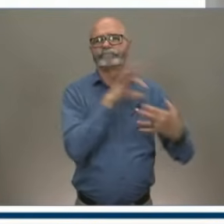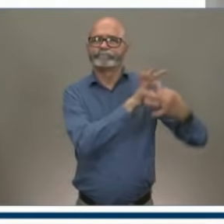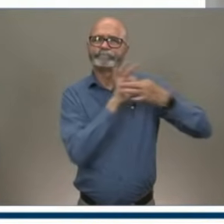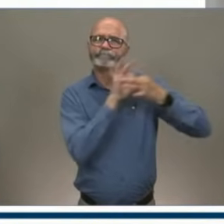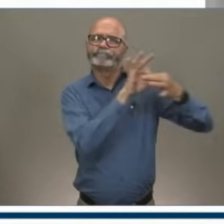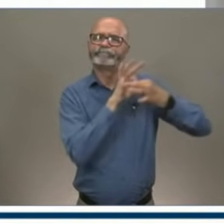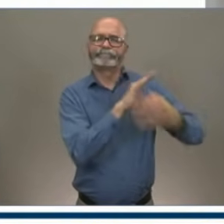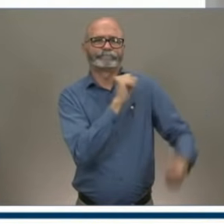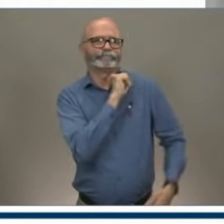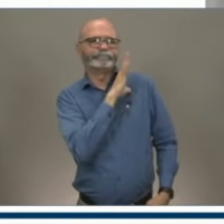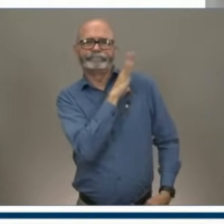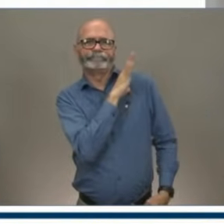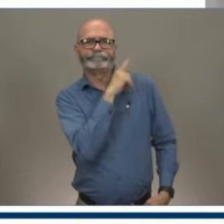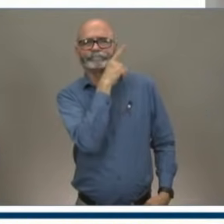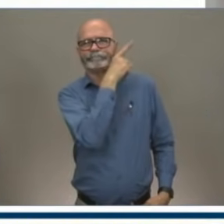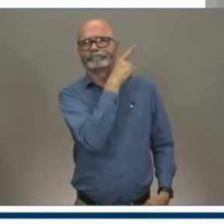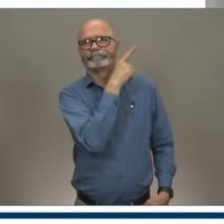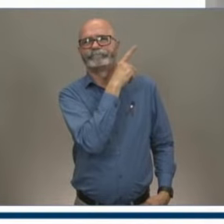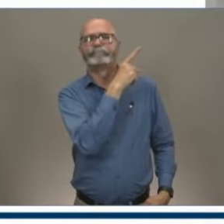is no different.